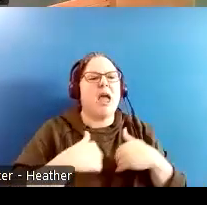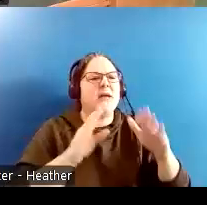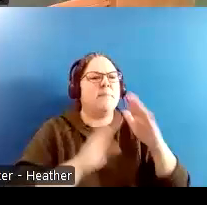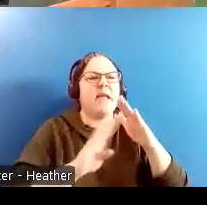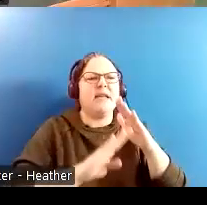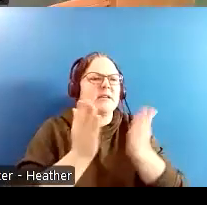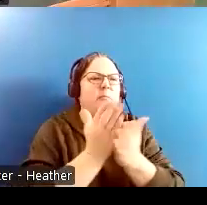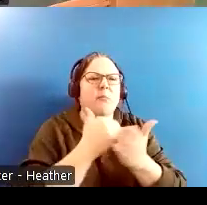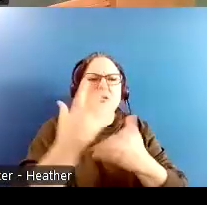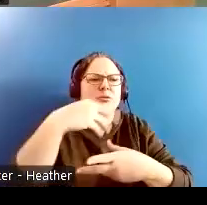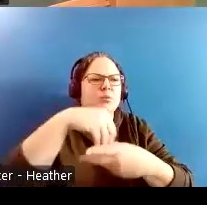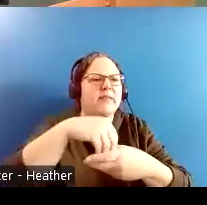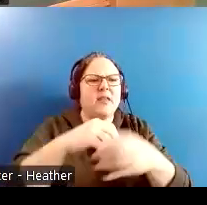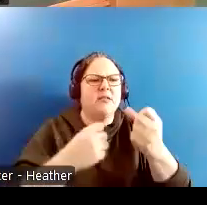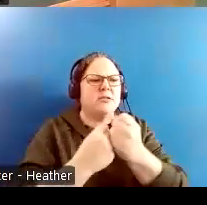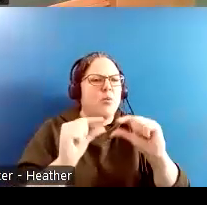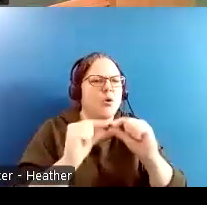groups, where there